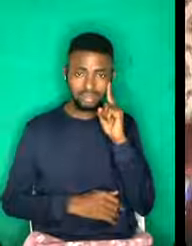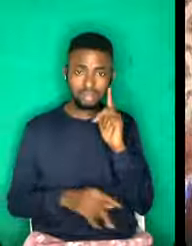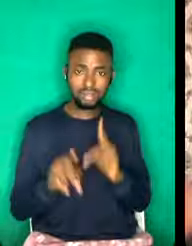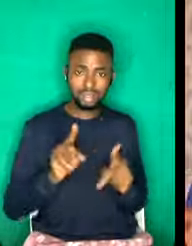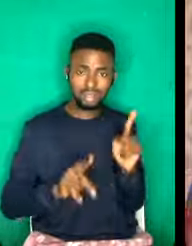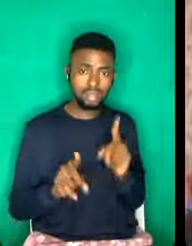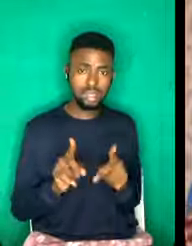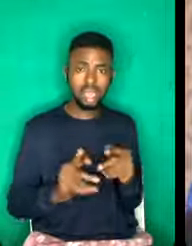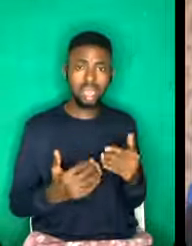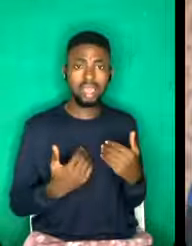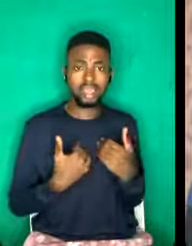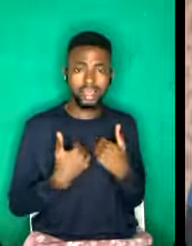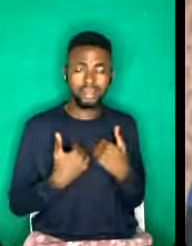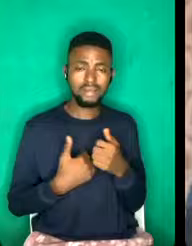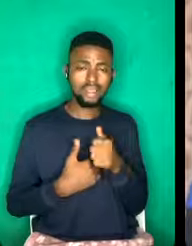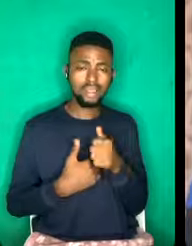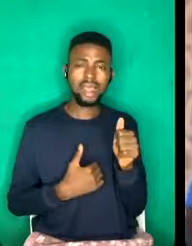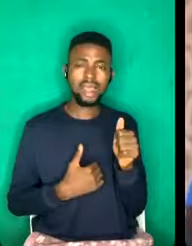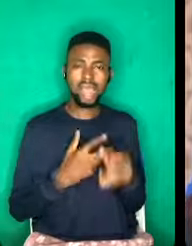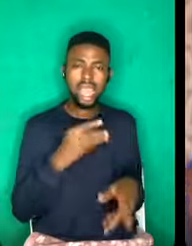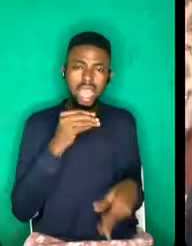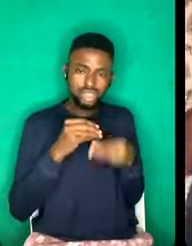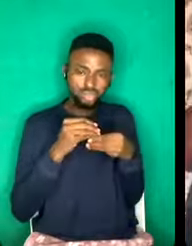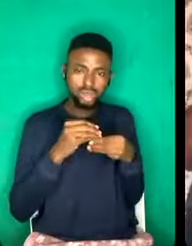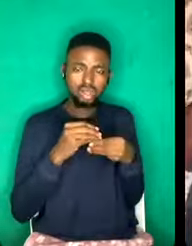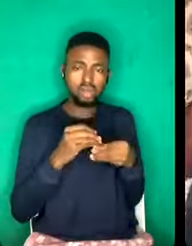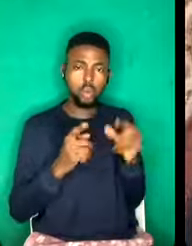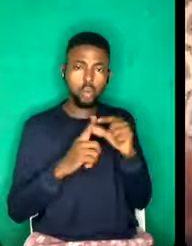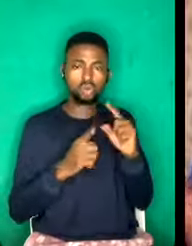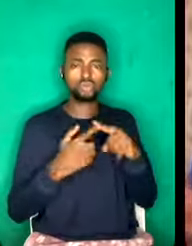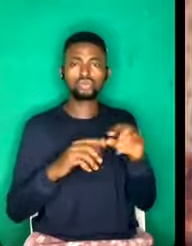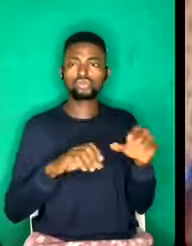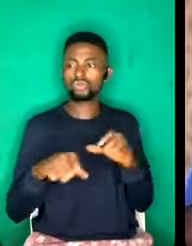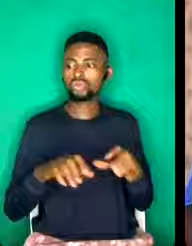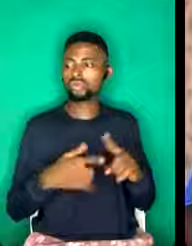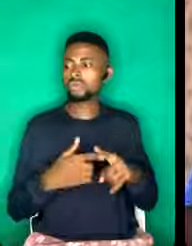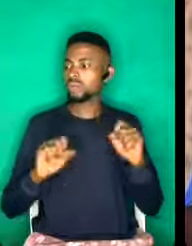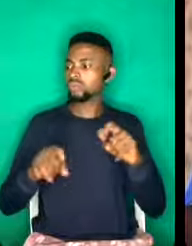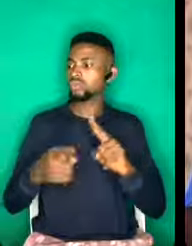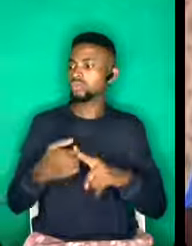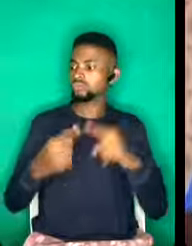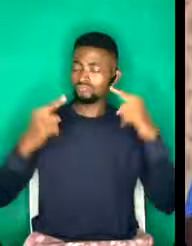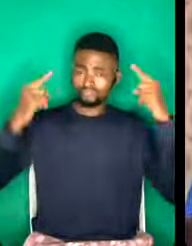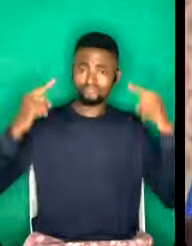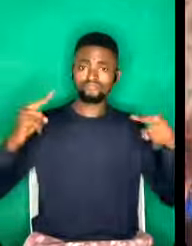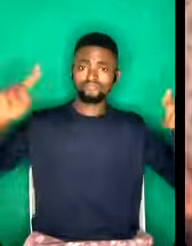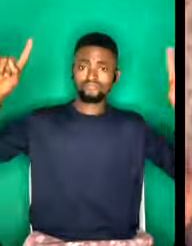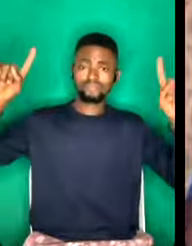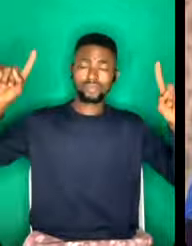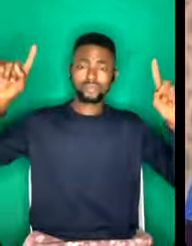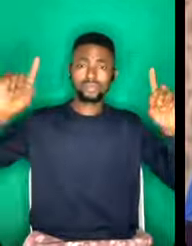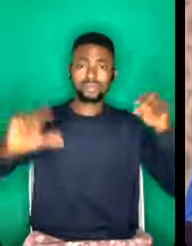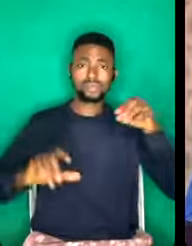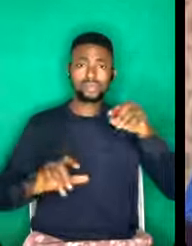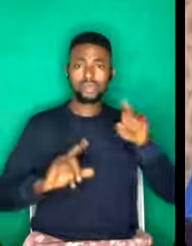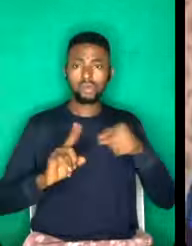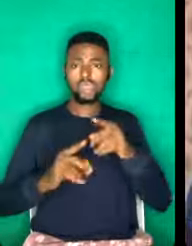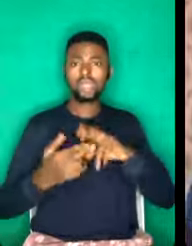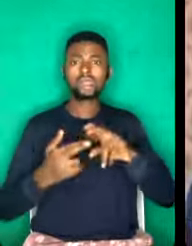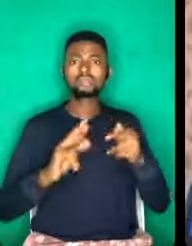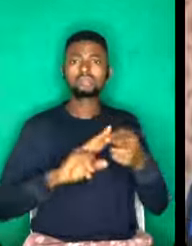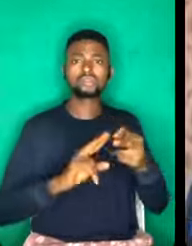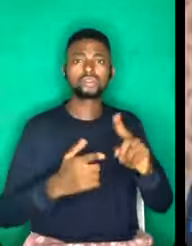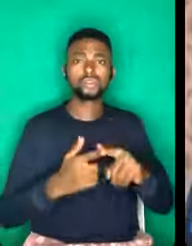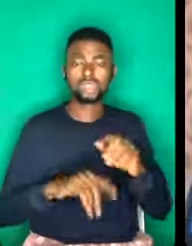an extra work to do to be able to do well when it comes to English. I think that's just